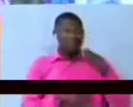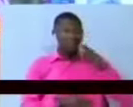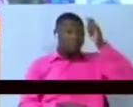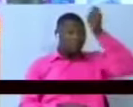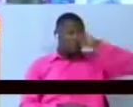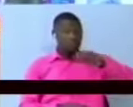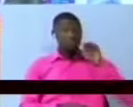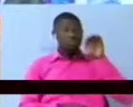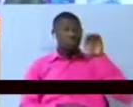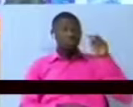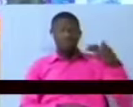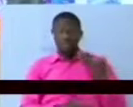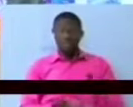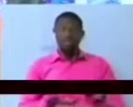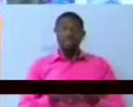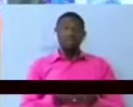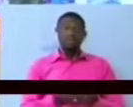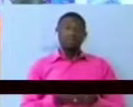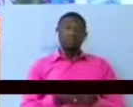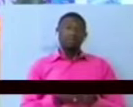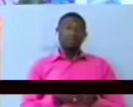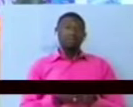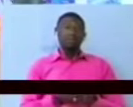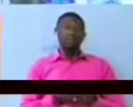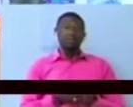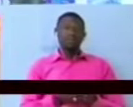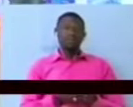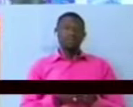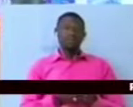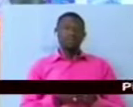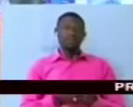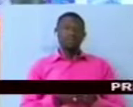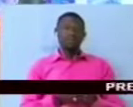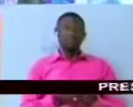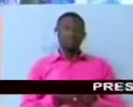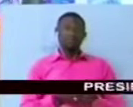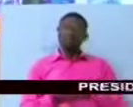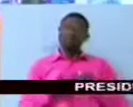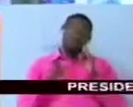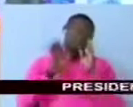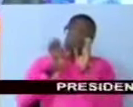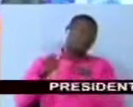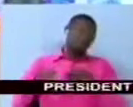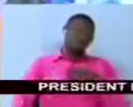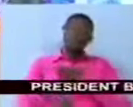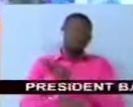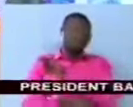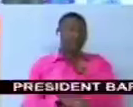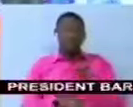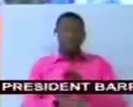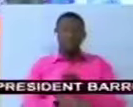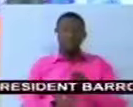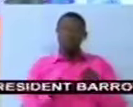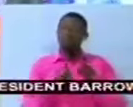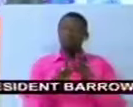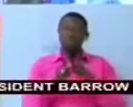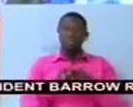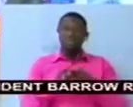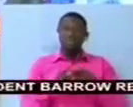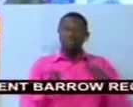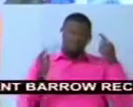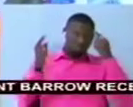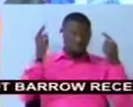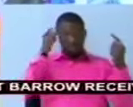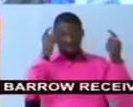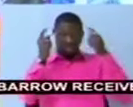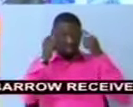me. Ma bayelen fofu ak sen jaxle ak sen joy ñu eb ma nonu yobuma be ci bedd. I left them there with their worries and